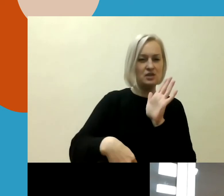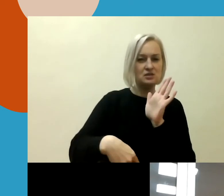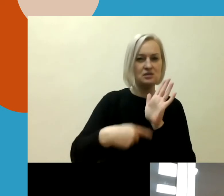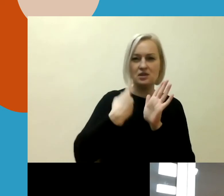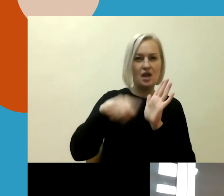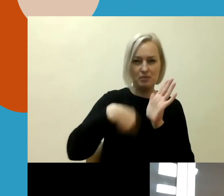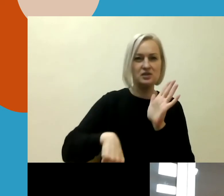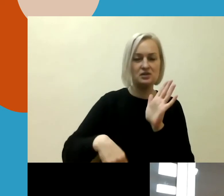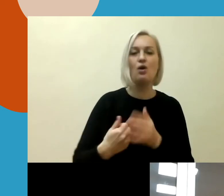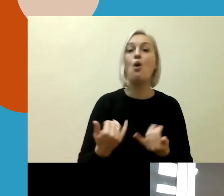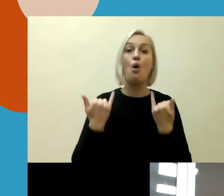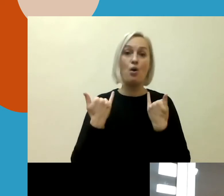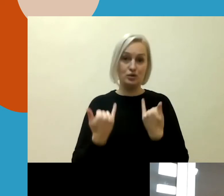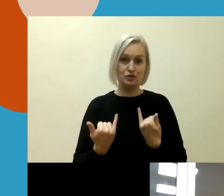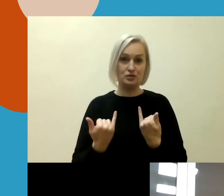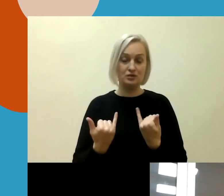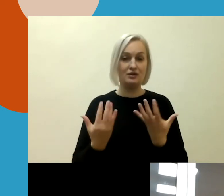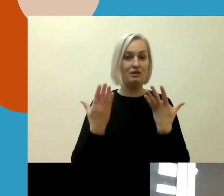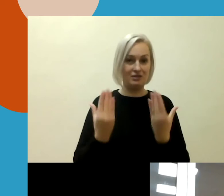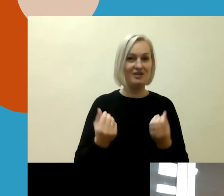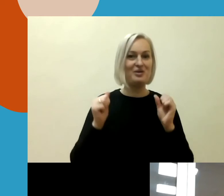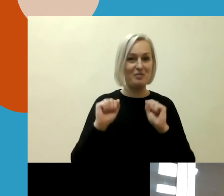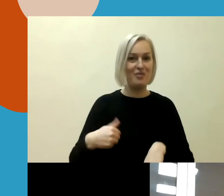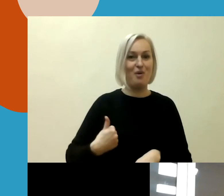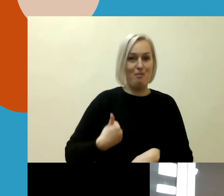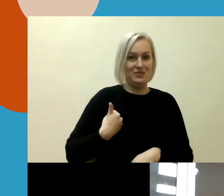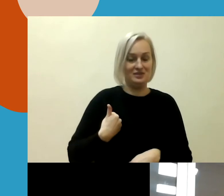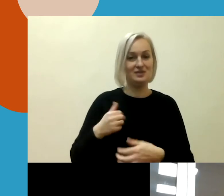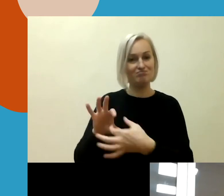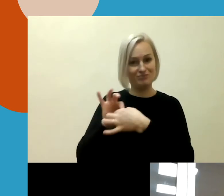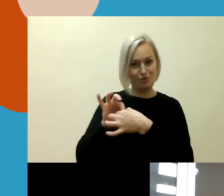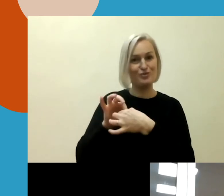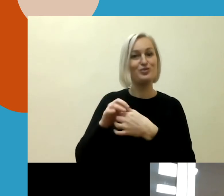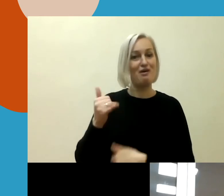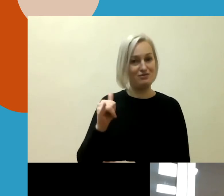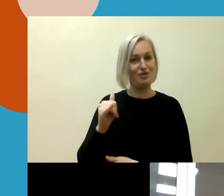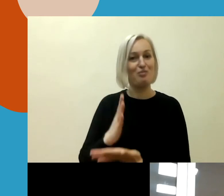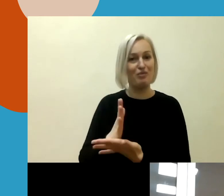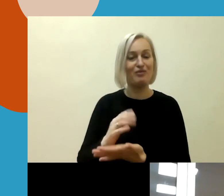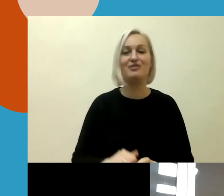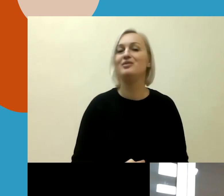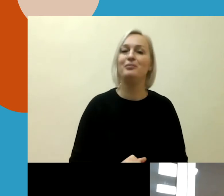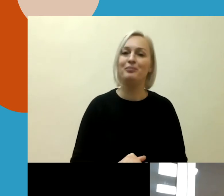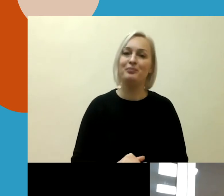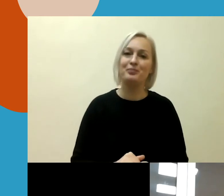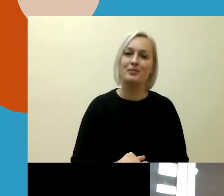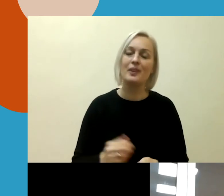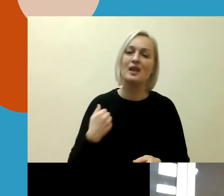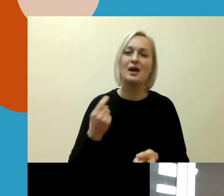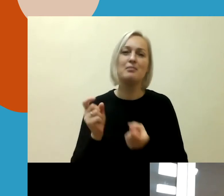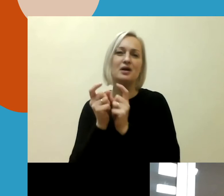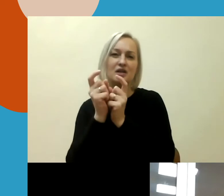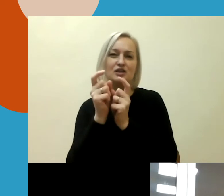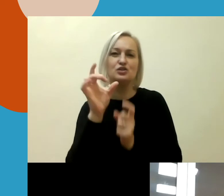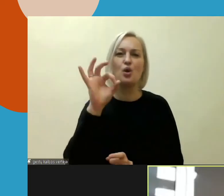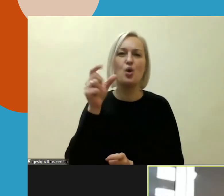Well, definitely, communities did not trust police officers previously, but now I am